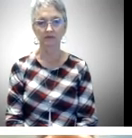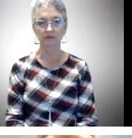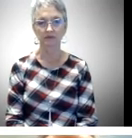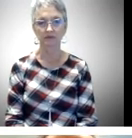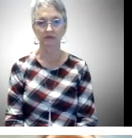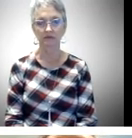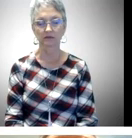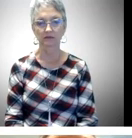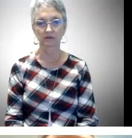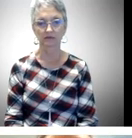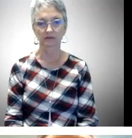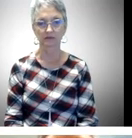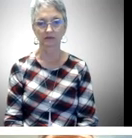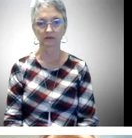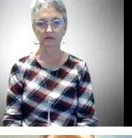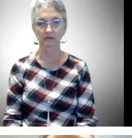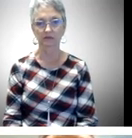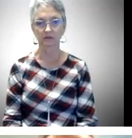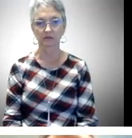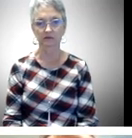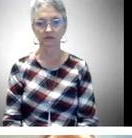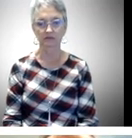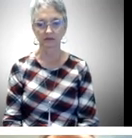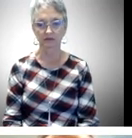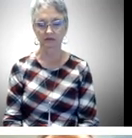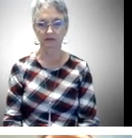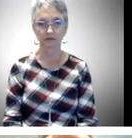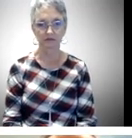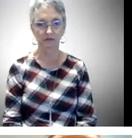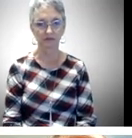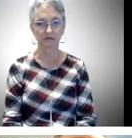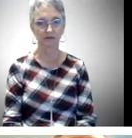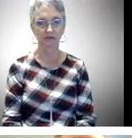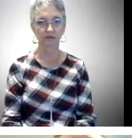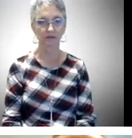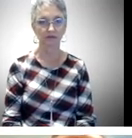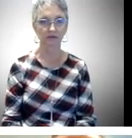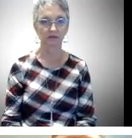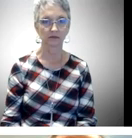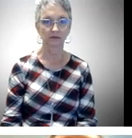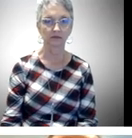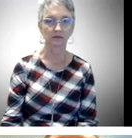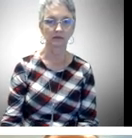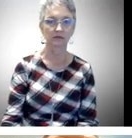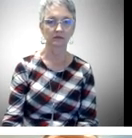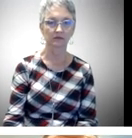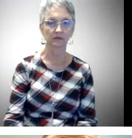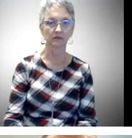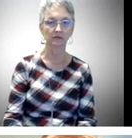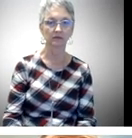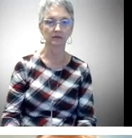that the same thing. We could have said you also need to consider supports and services and alternatives to guardianship and just leave it